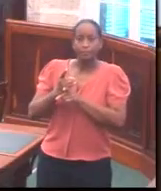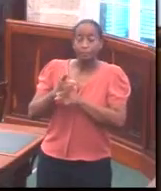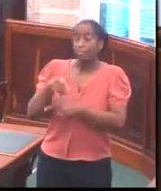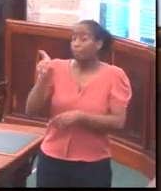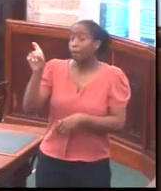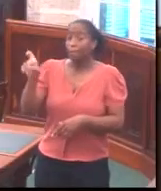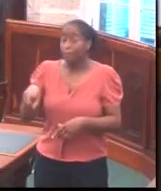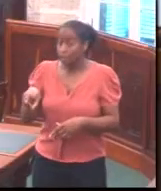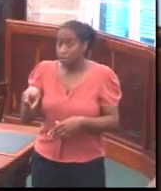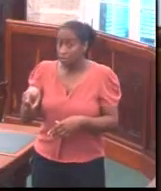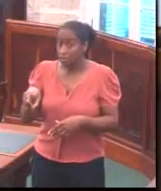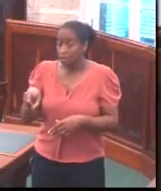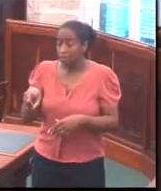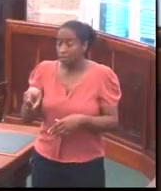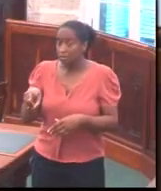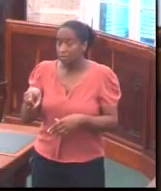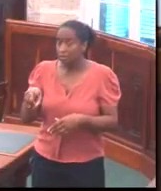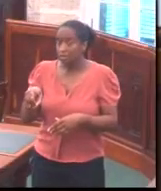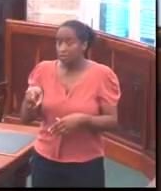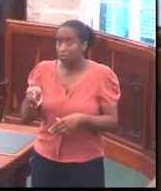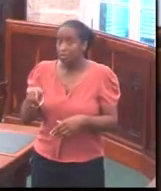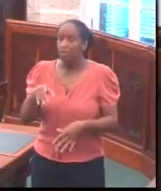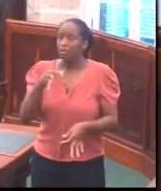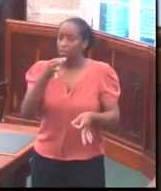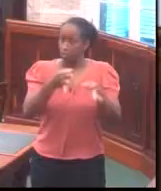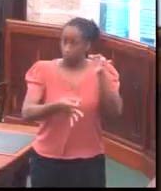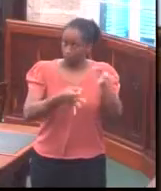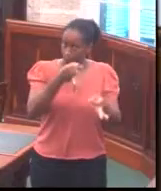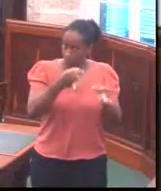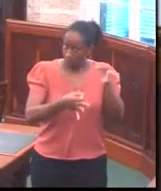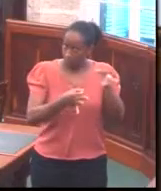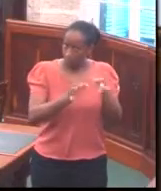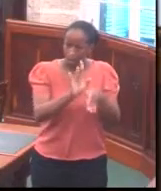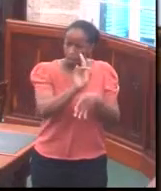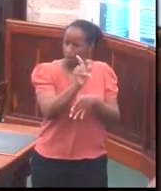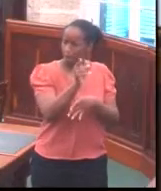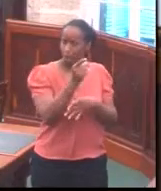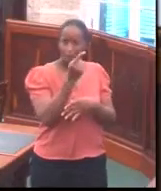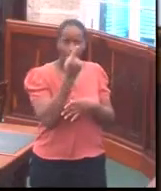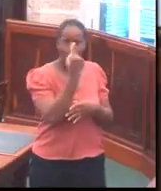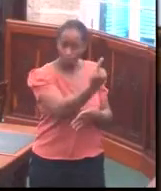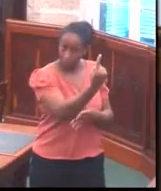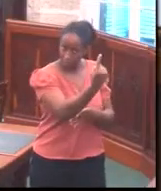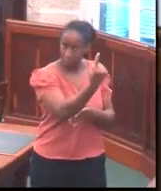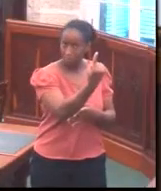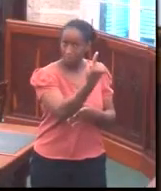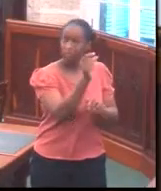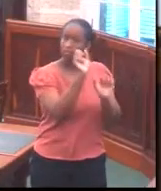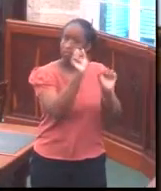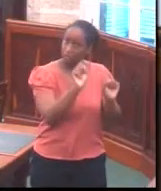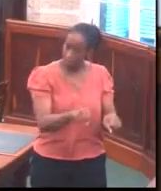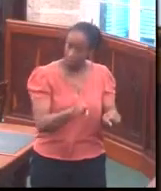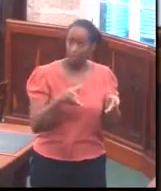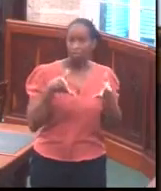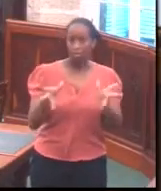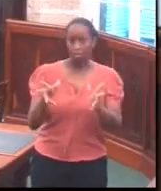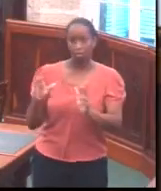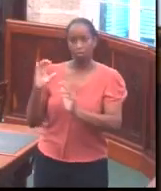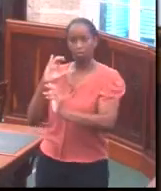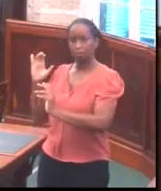court was allowed the exclusive jurisdiction to oversee phone tapping. And that has always been our